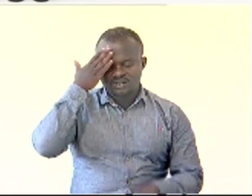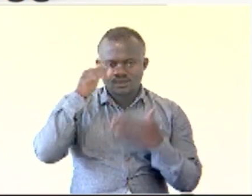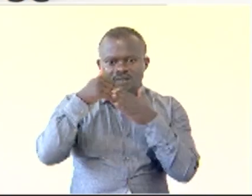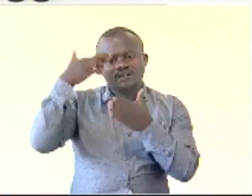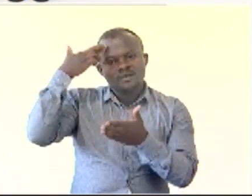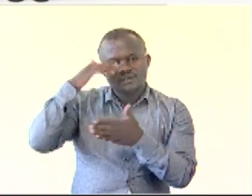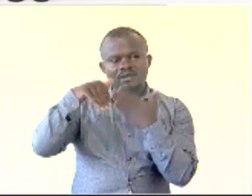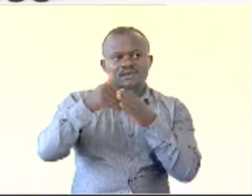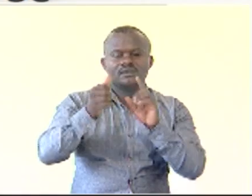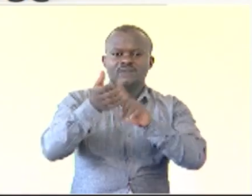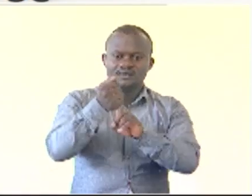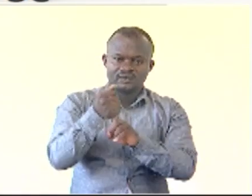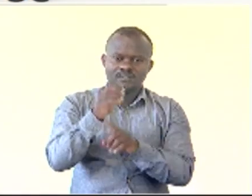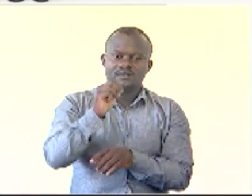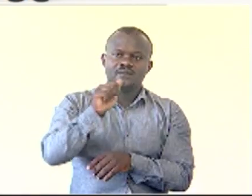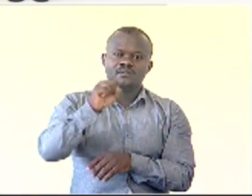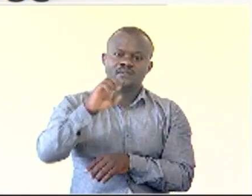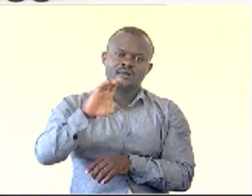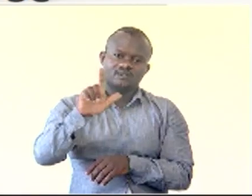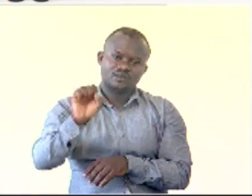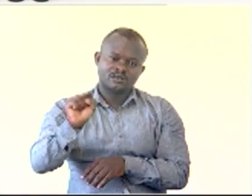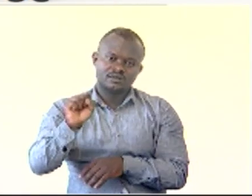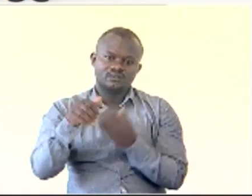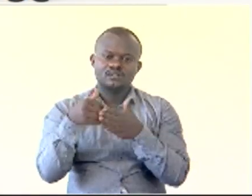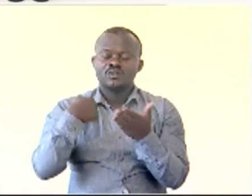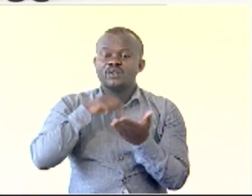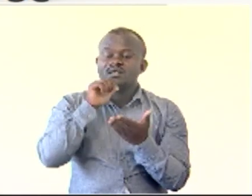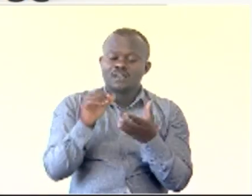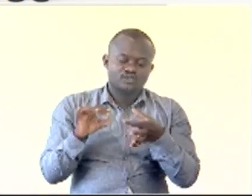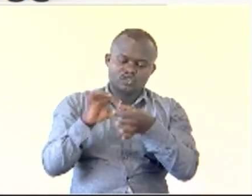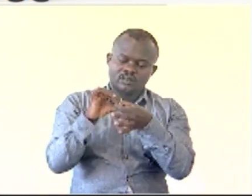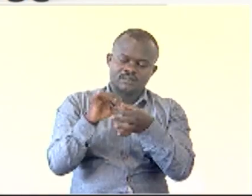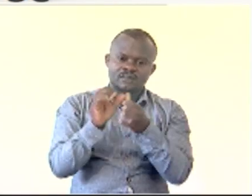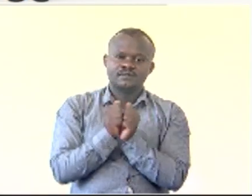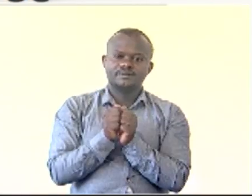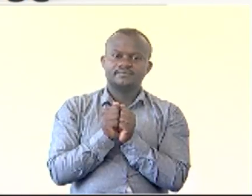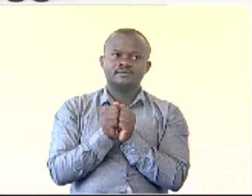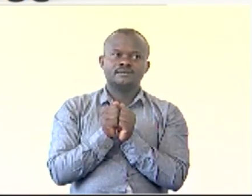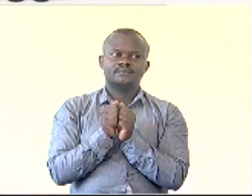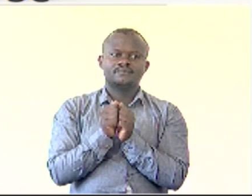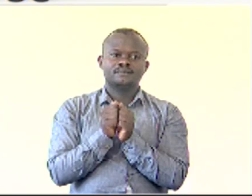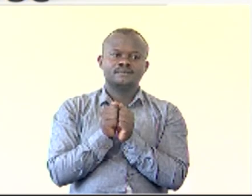also attachment of muscles. Therefore, without joints,